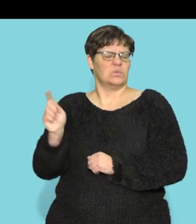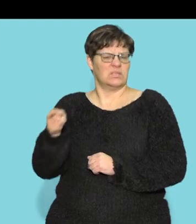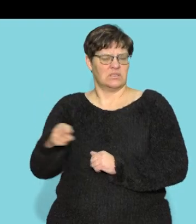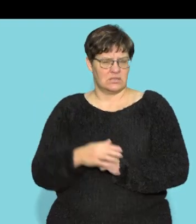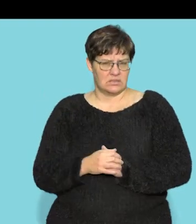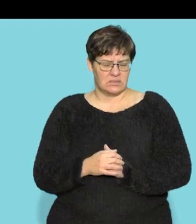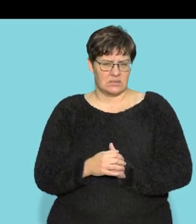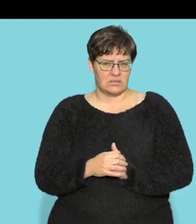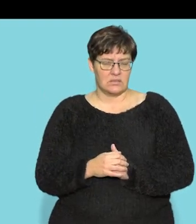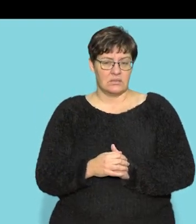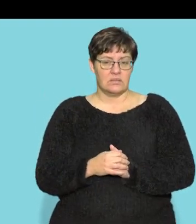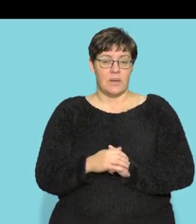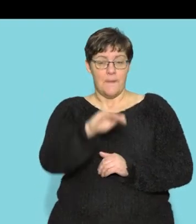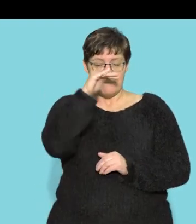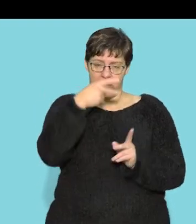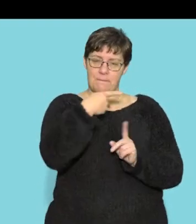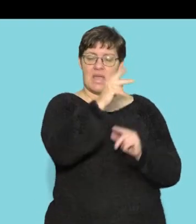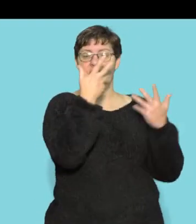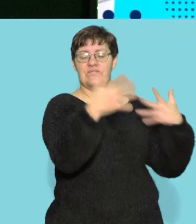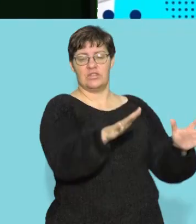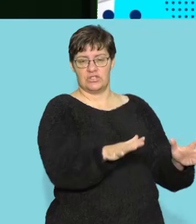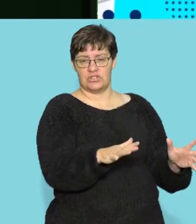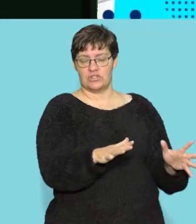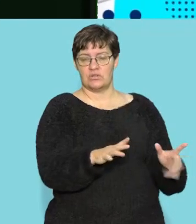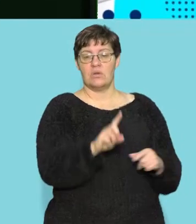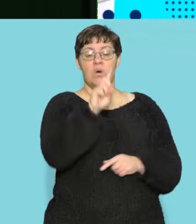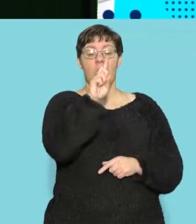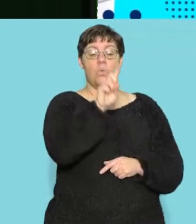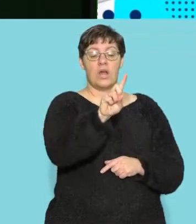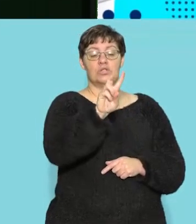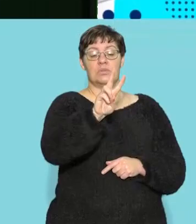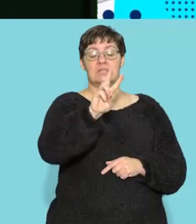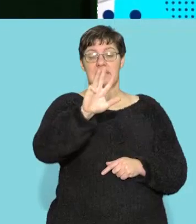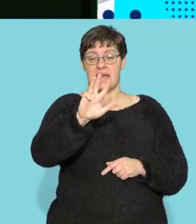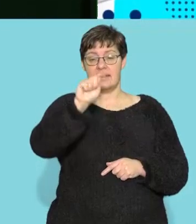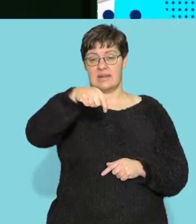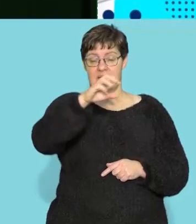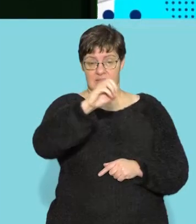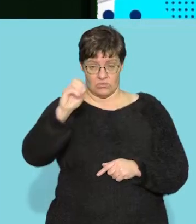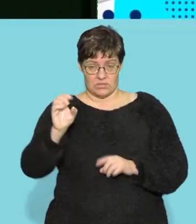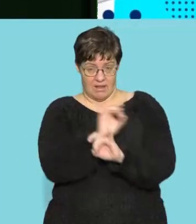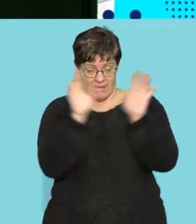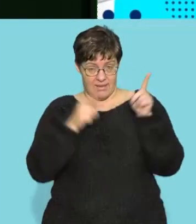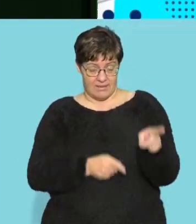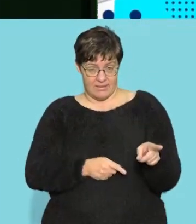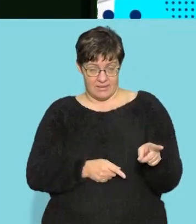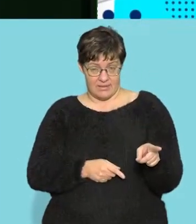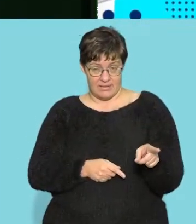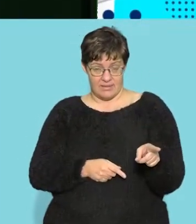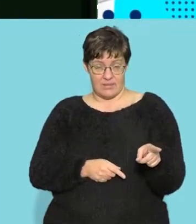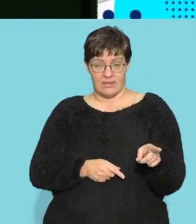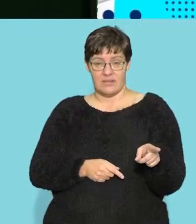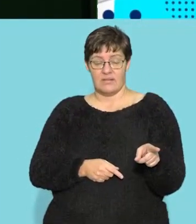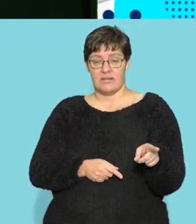101,550? So you've paid the bank a total of 129,000. Clearly you can see it,